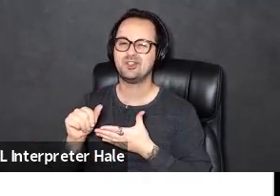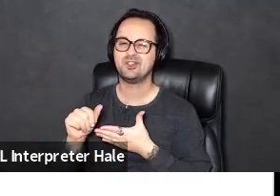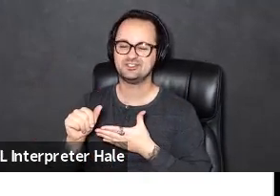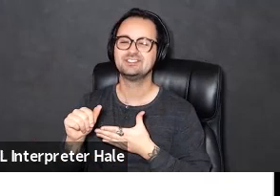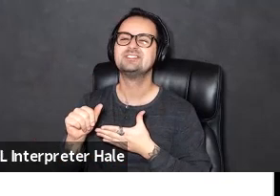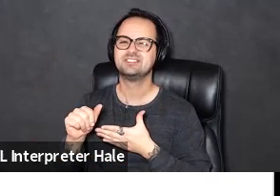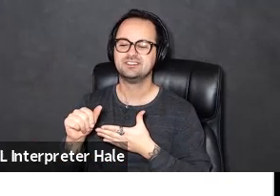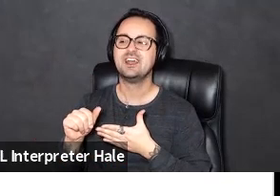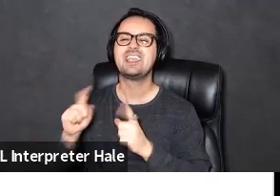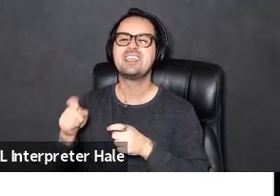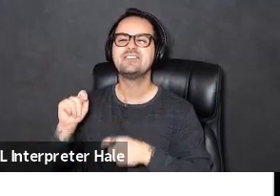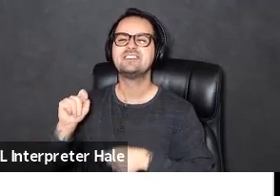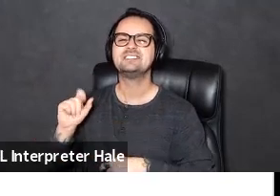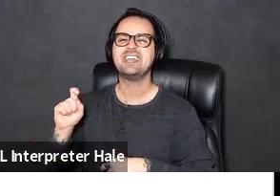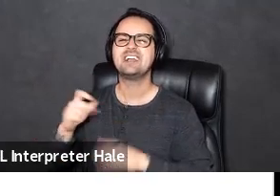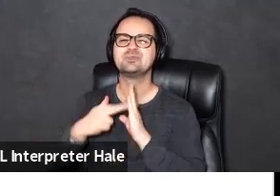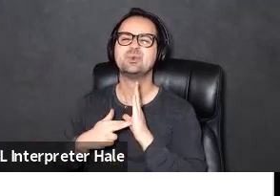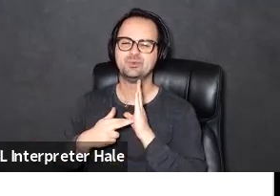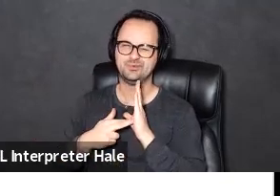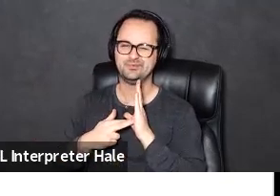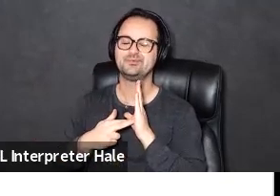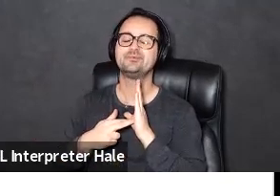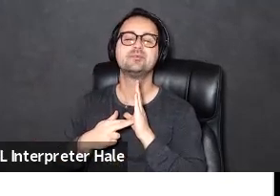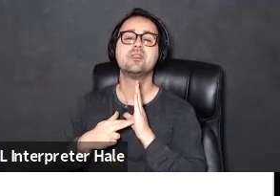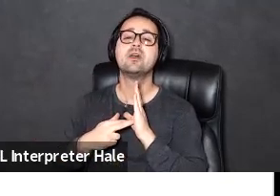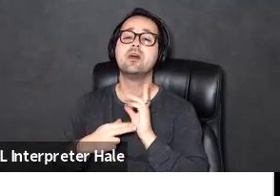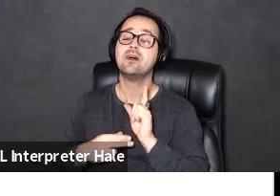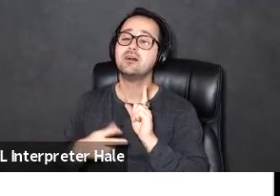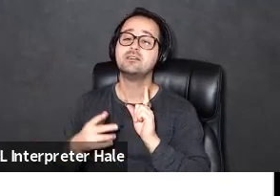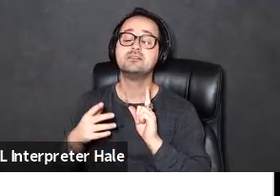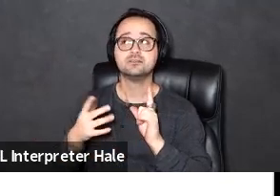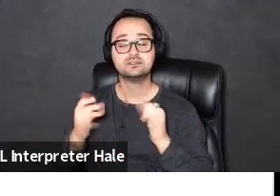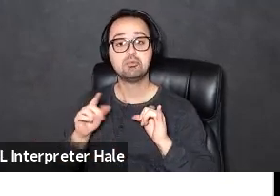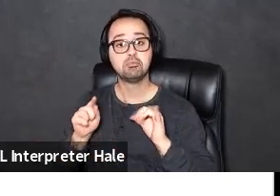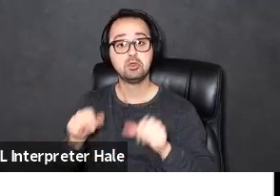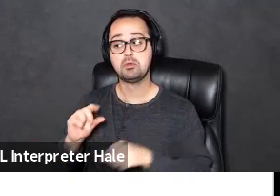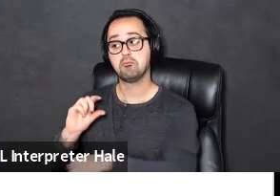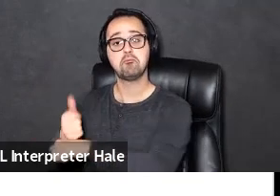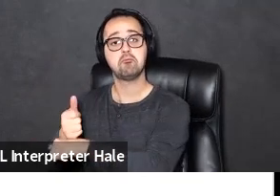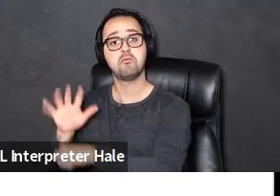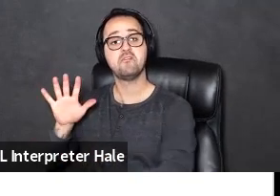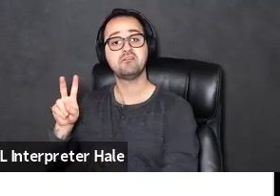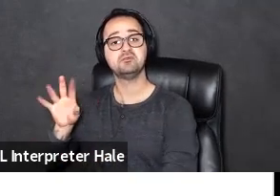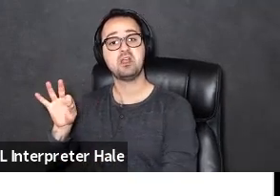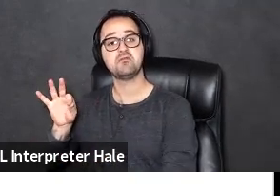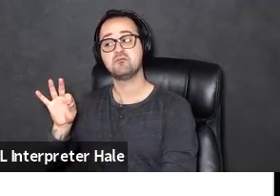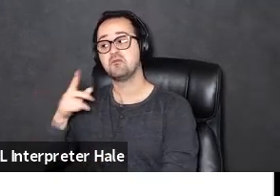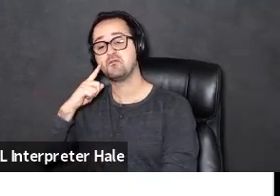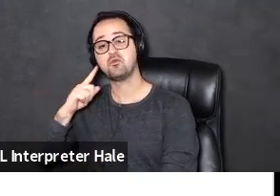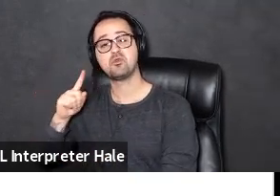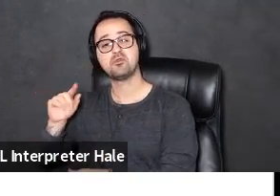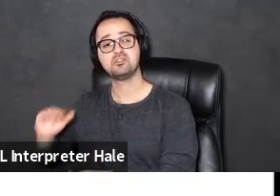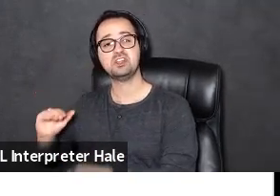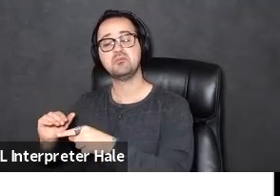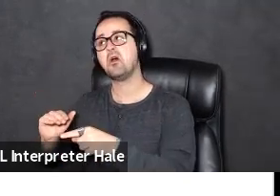gift tax rule. You can only move 15,000 a year. But so you can open a 529 for your child if they end up not deciding to